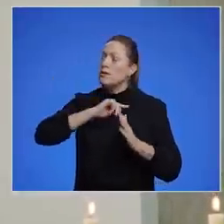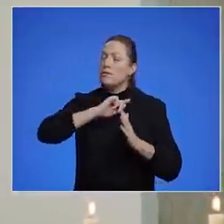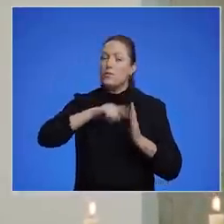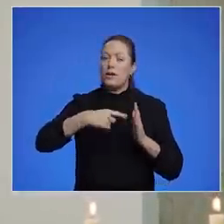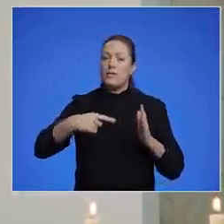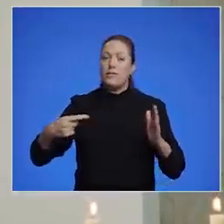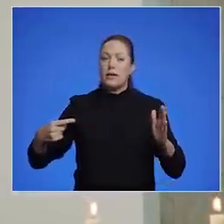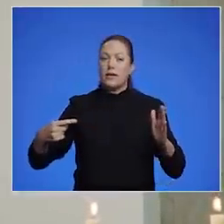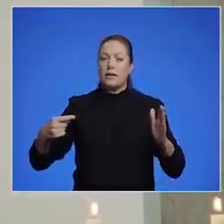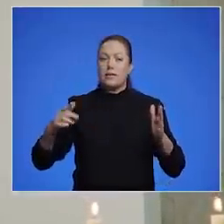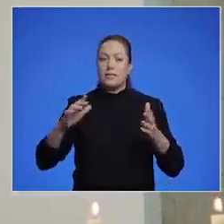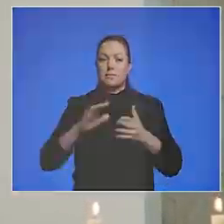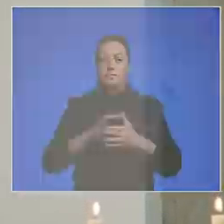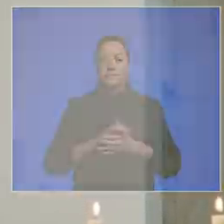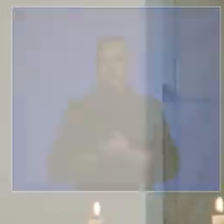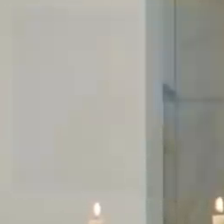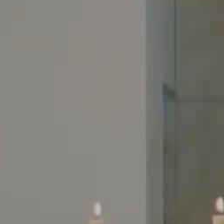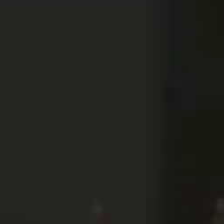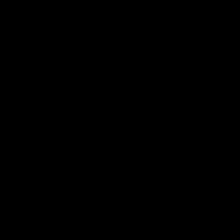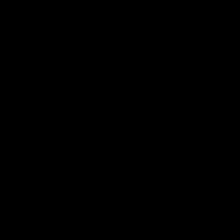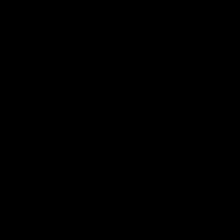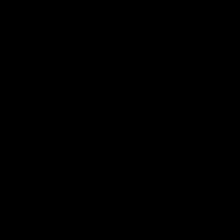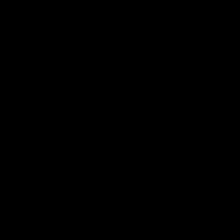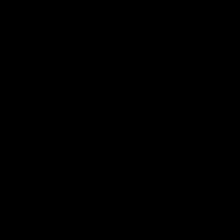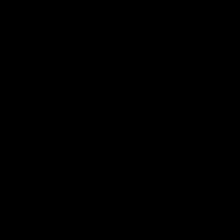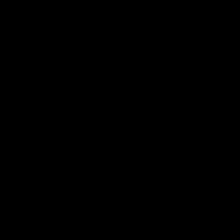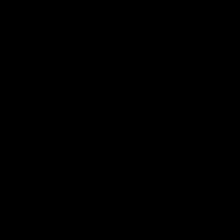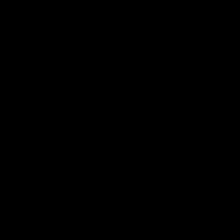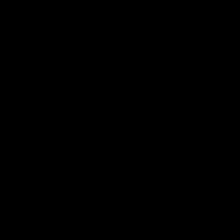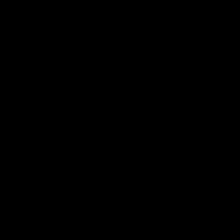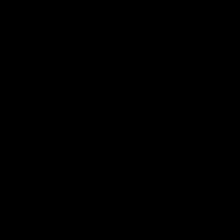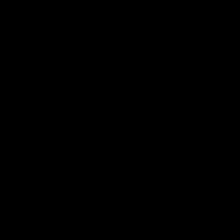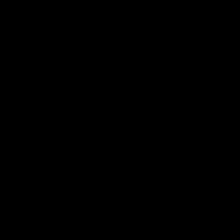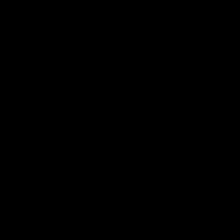is yours, forever and ever.